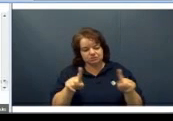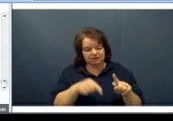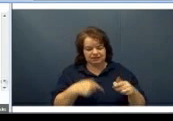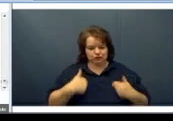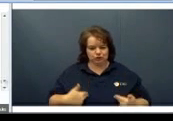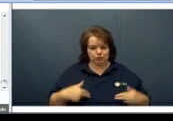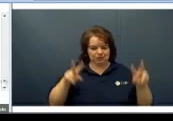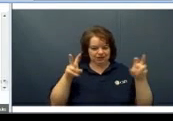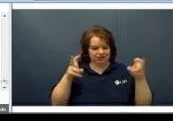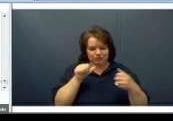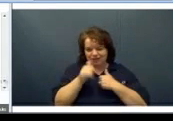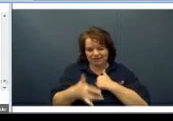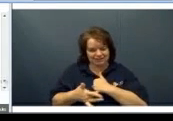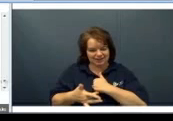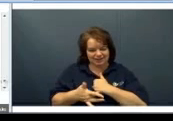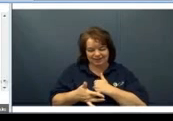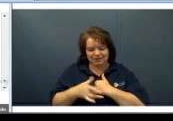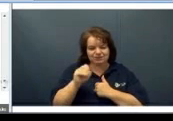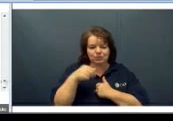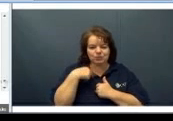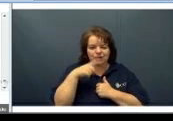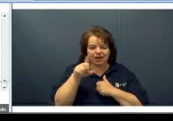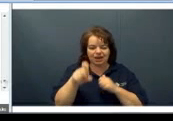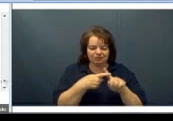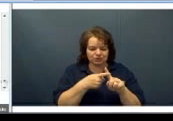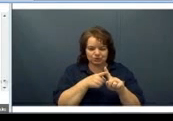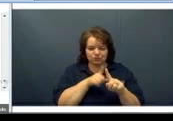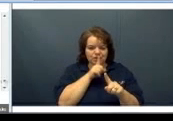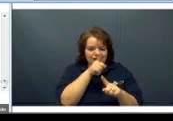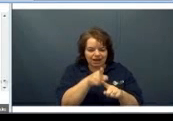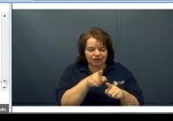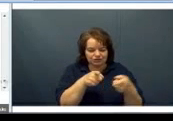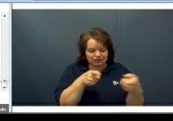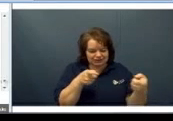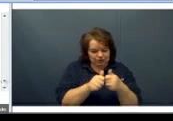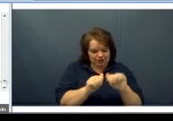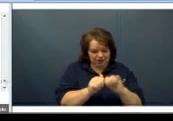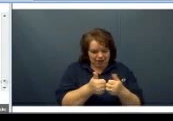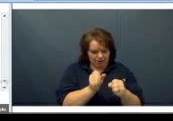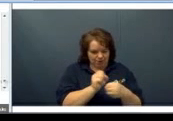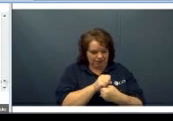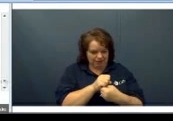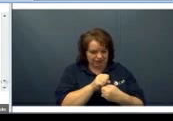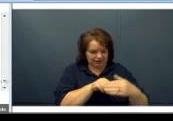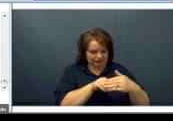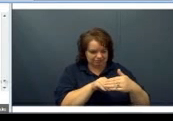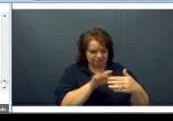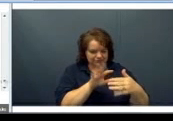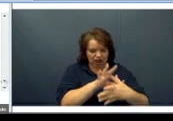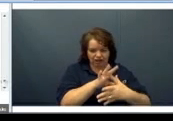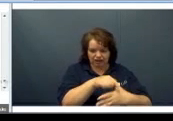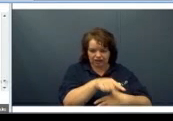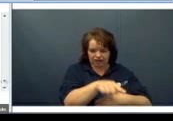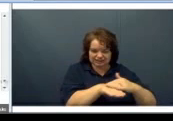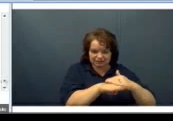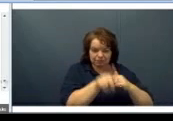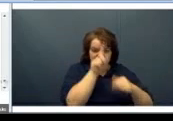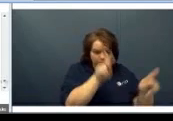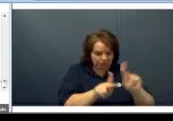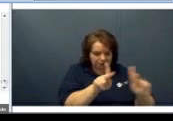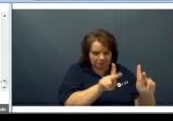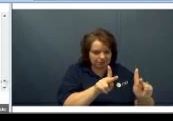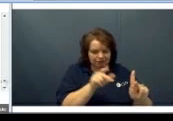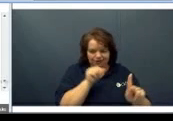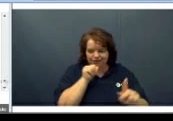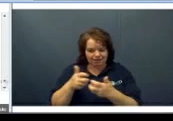I think this is a human issue and not a technical one. So we're dealing with how to actually make content accessible for people,